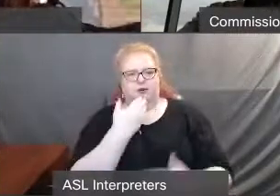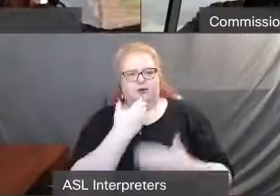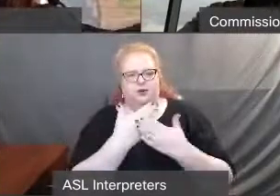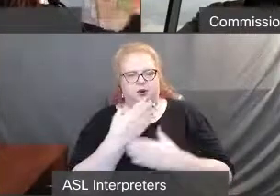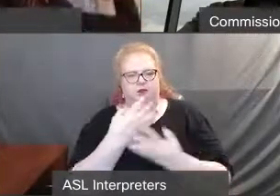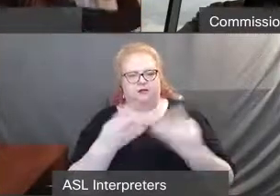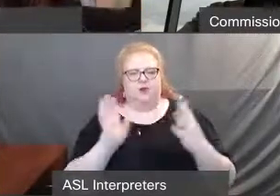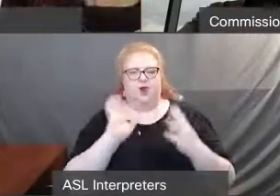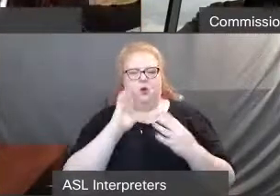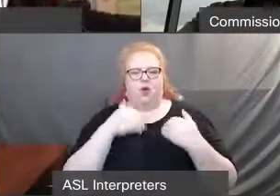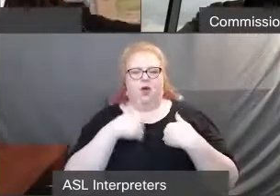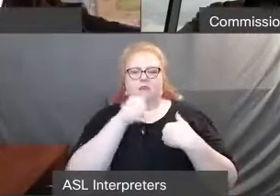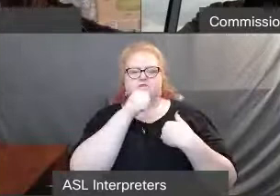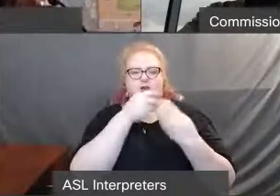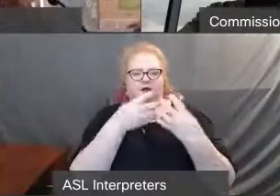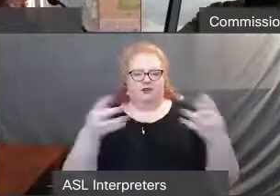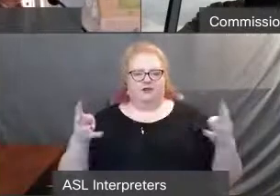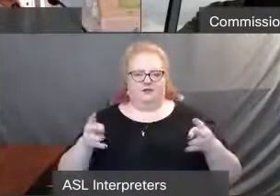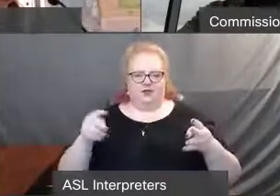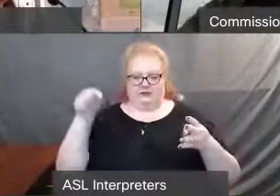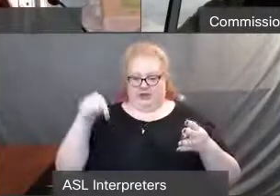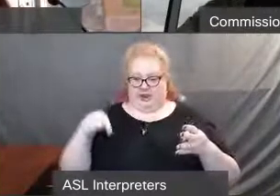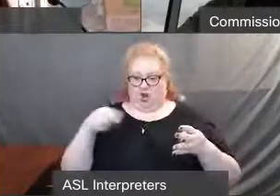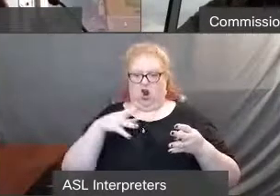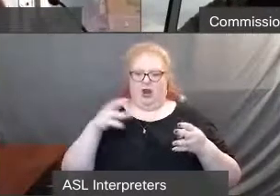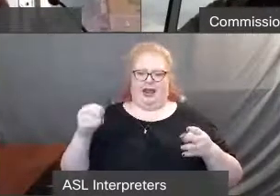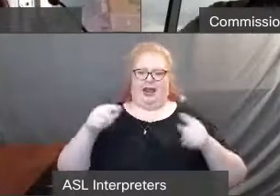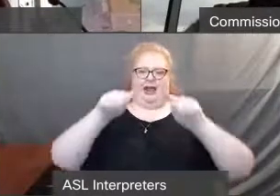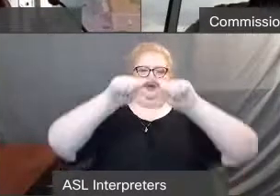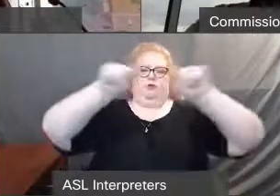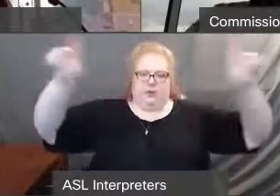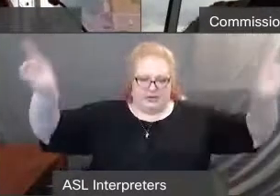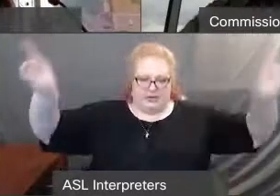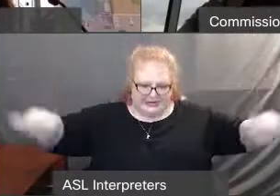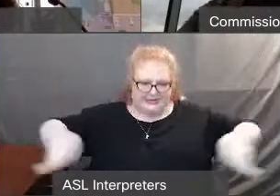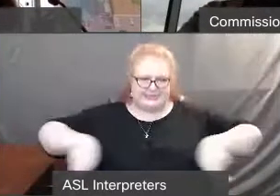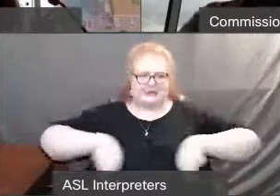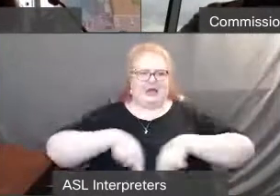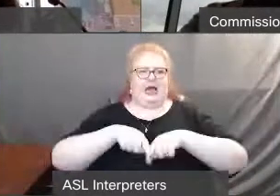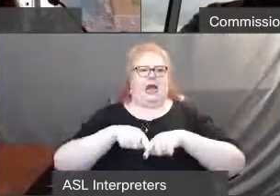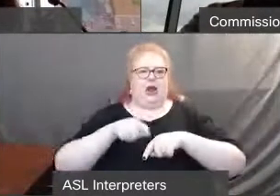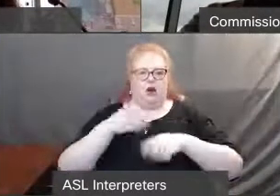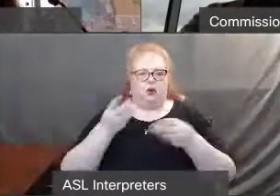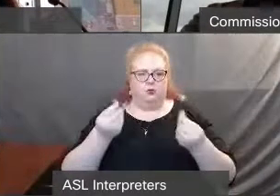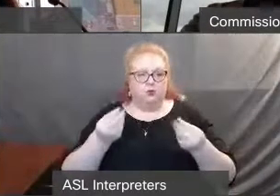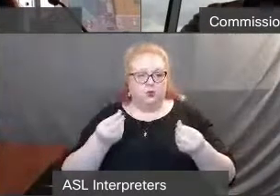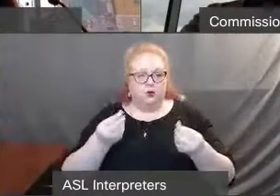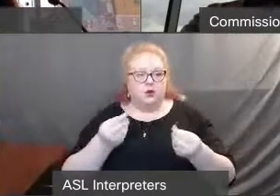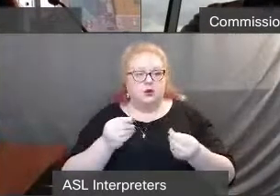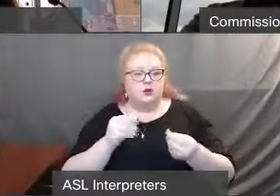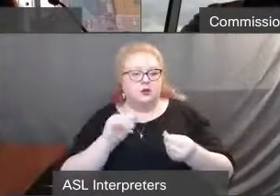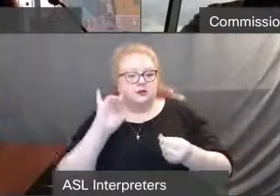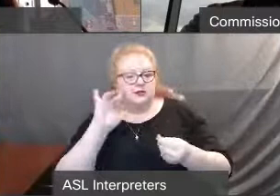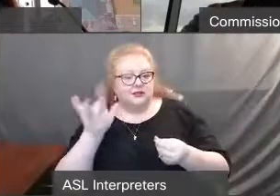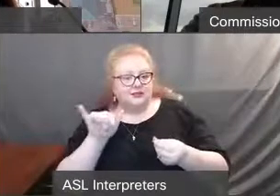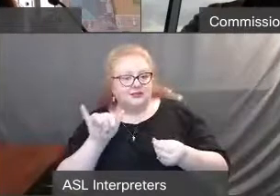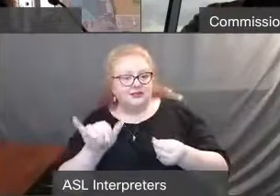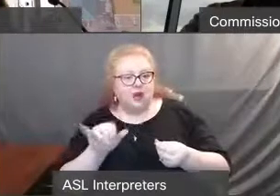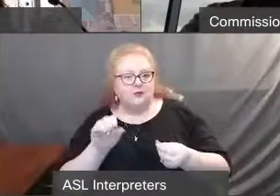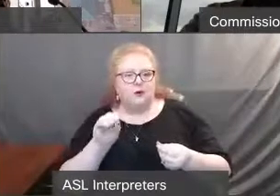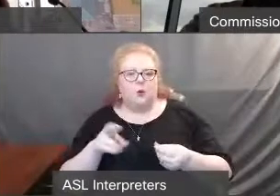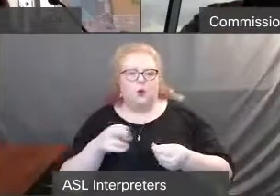privacy fence here as well as around the entire parameter of the property. Now, is that indefinitely or is that just